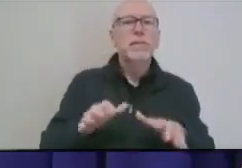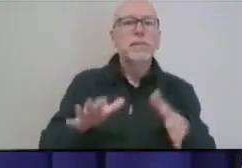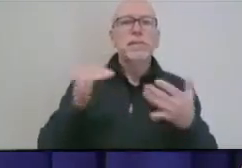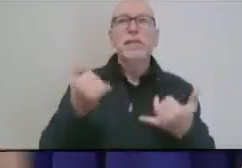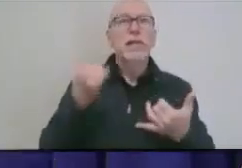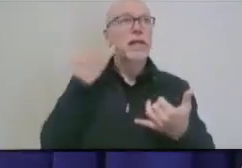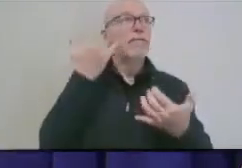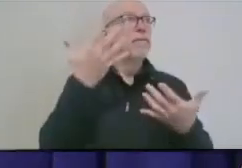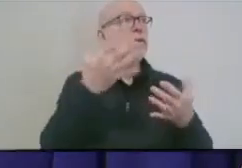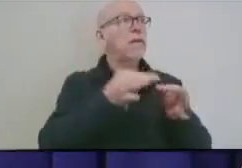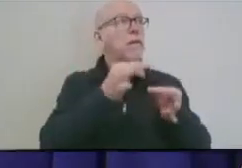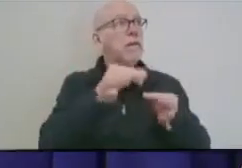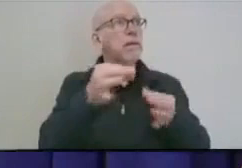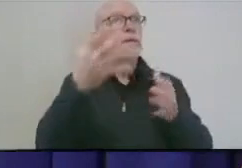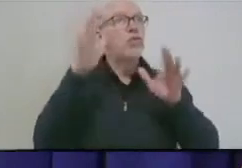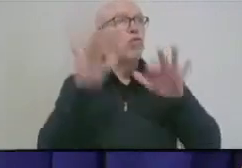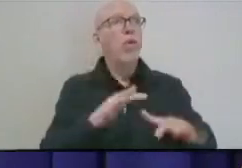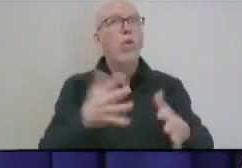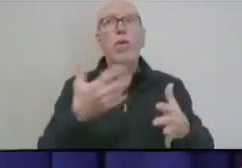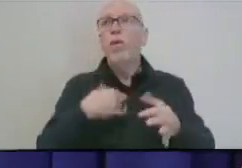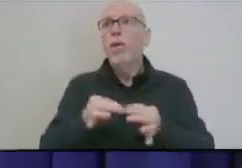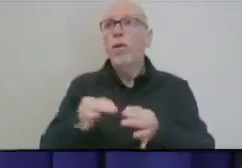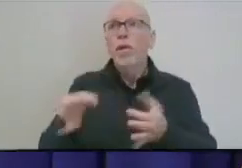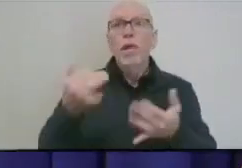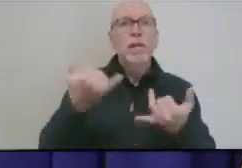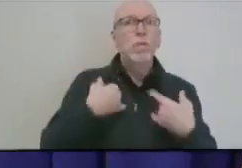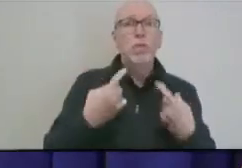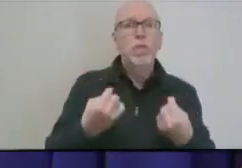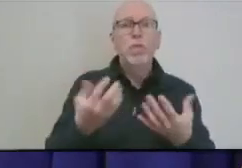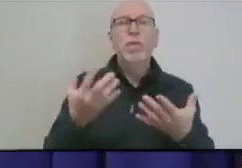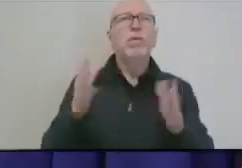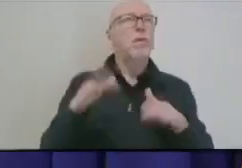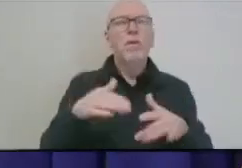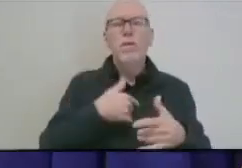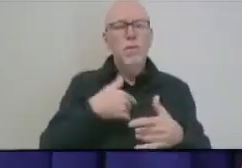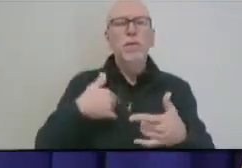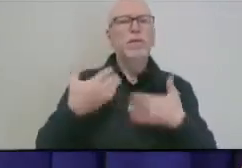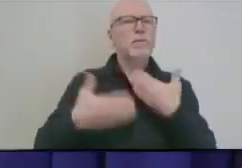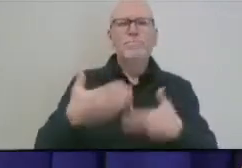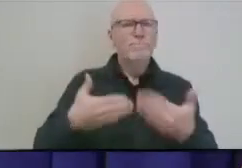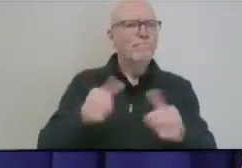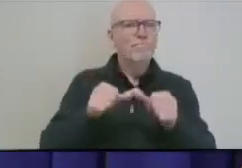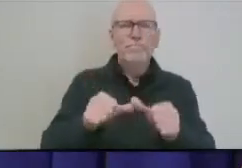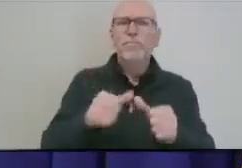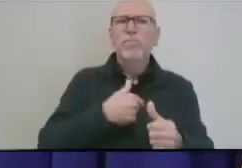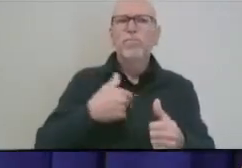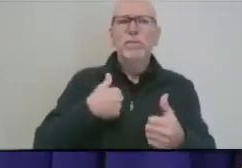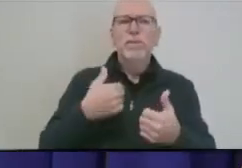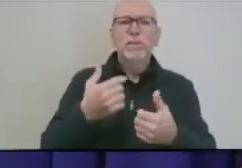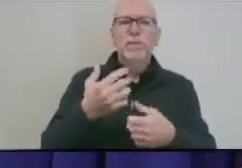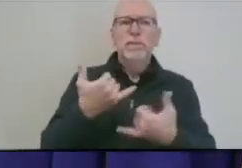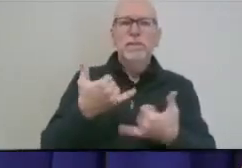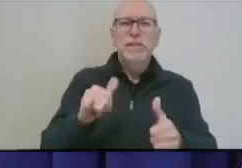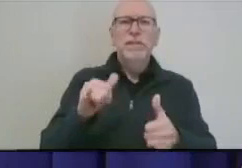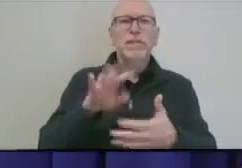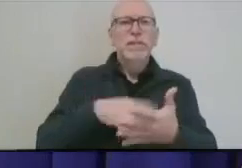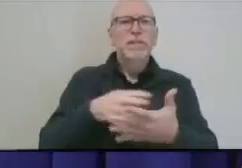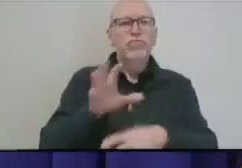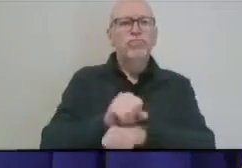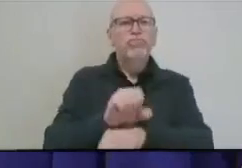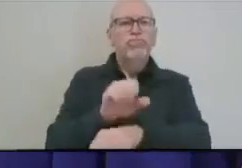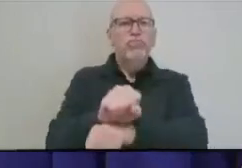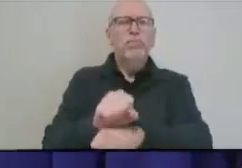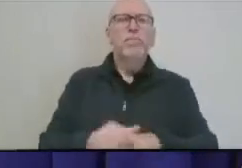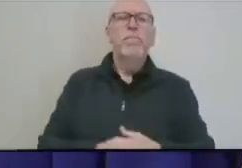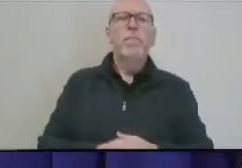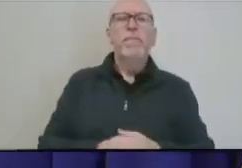what? Mother Nature has intervened yet again. Now what do we do? Well, we're answering that question, getting people scheduled. I